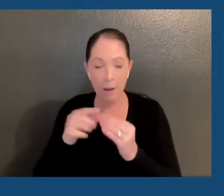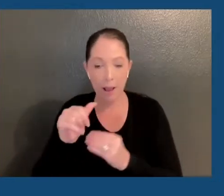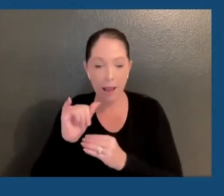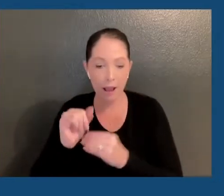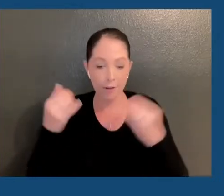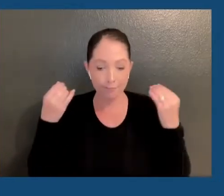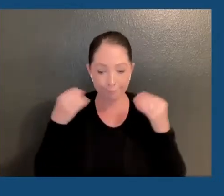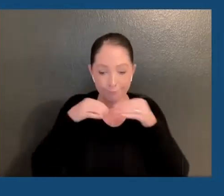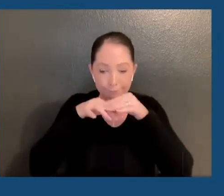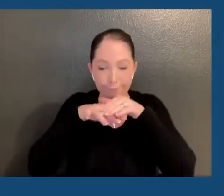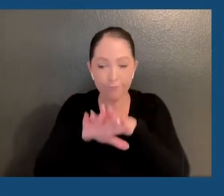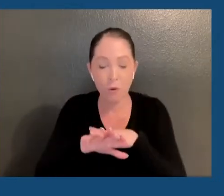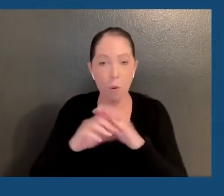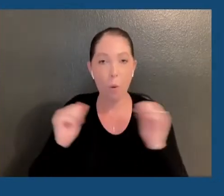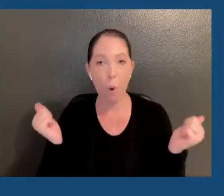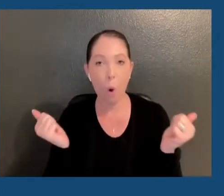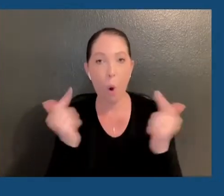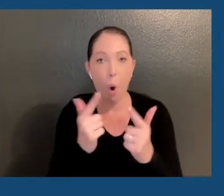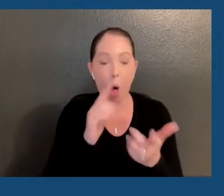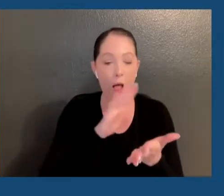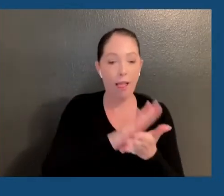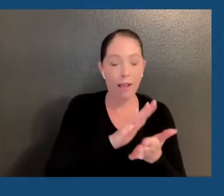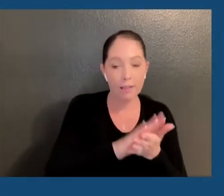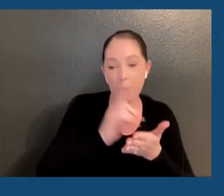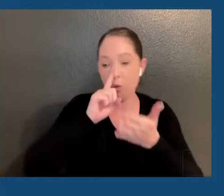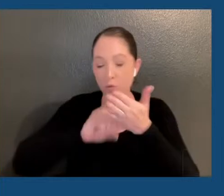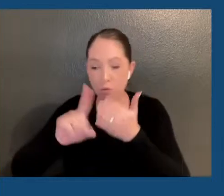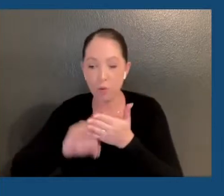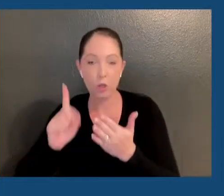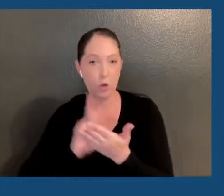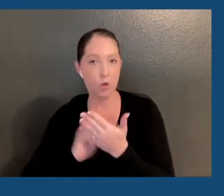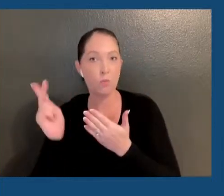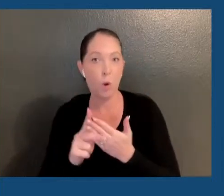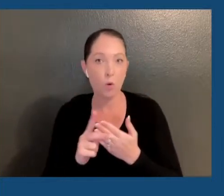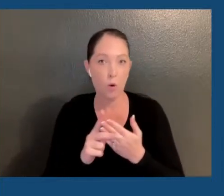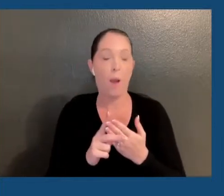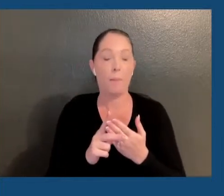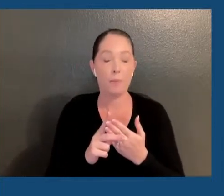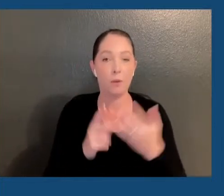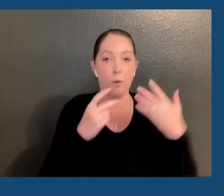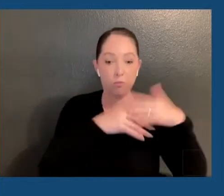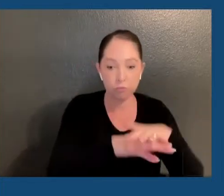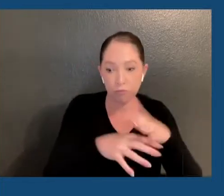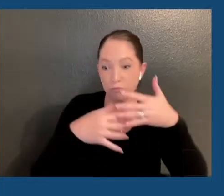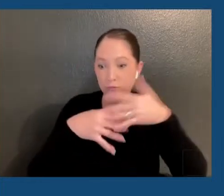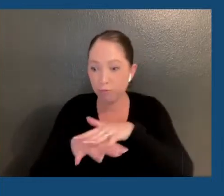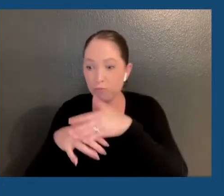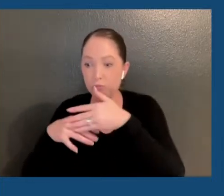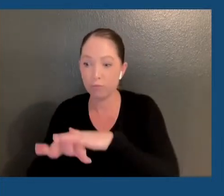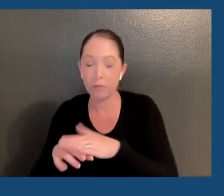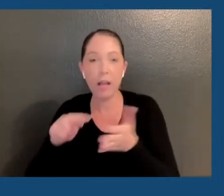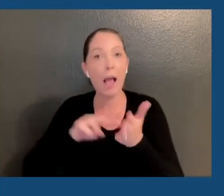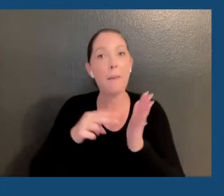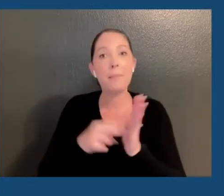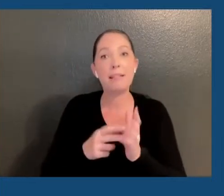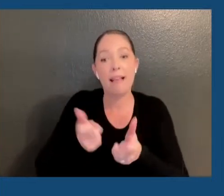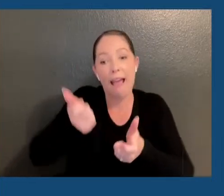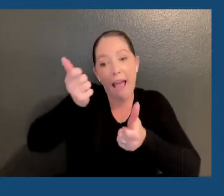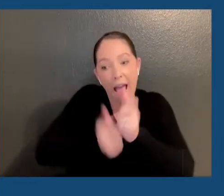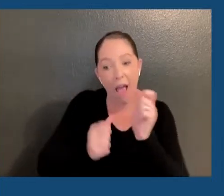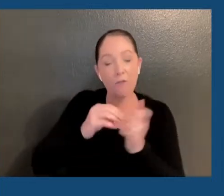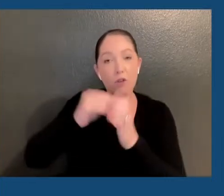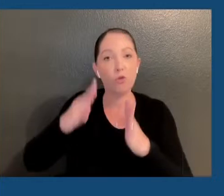all our academic and research programs. That means that every student, regardless of their discipline,